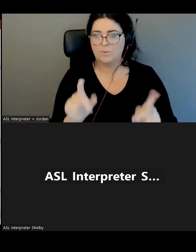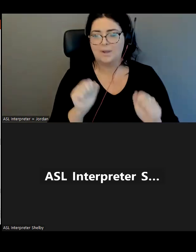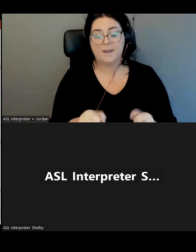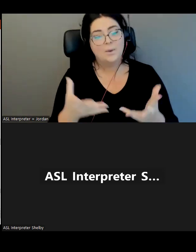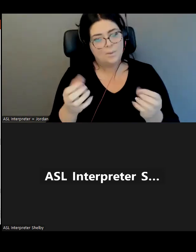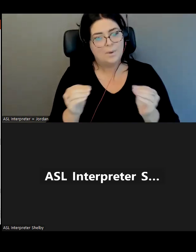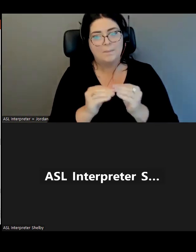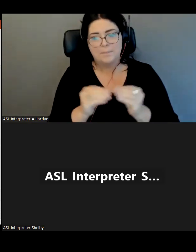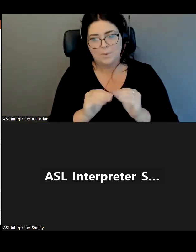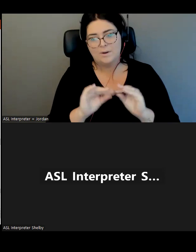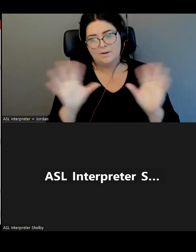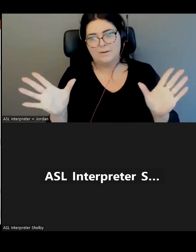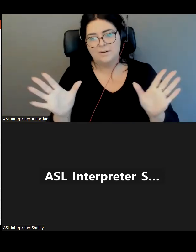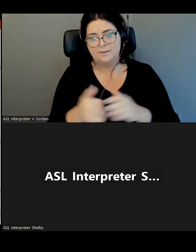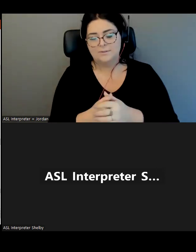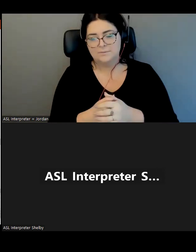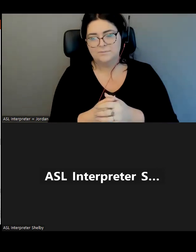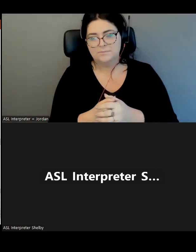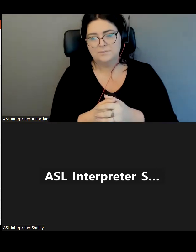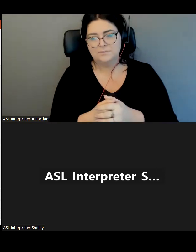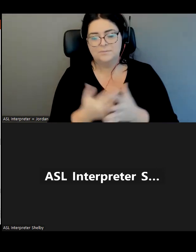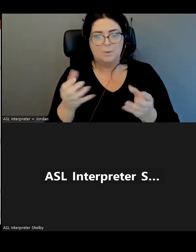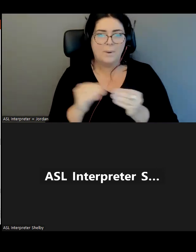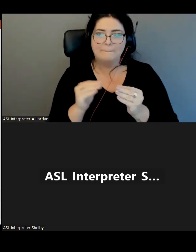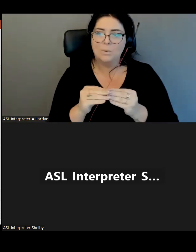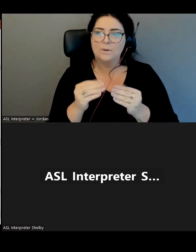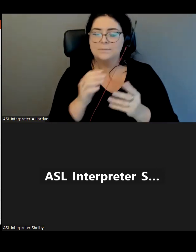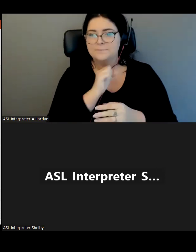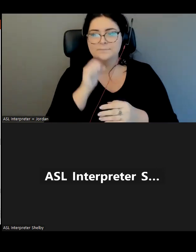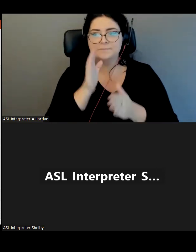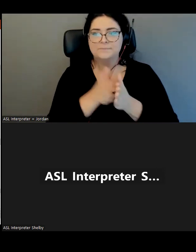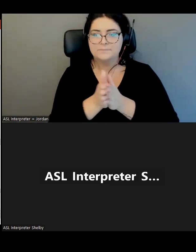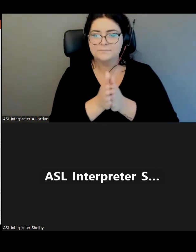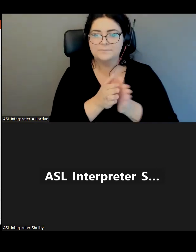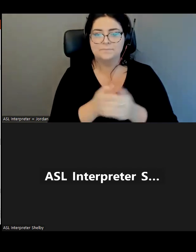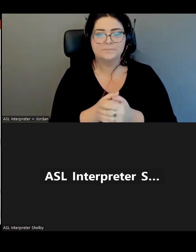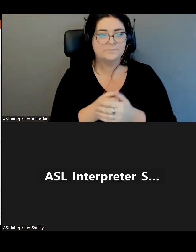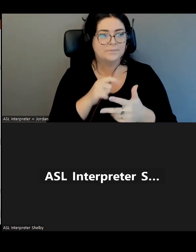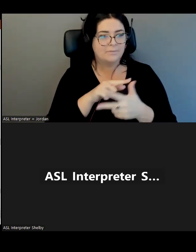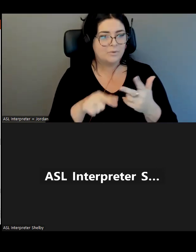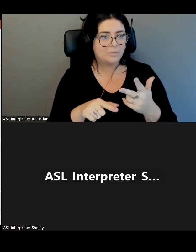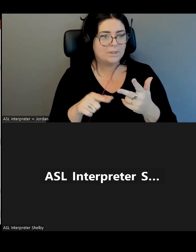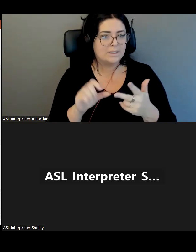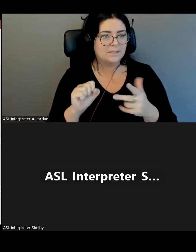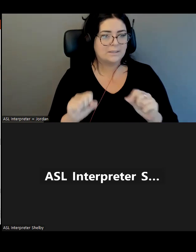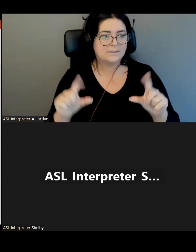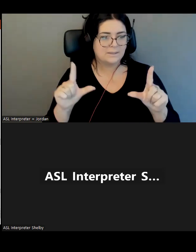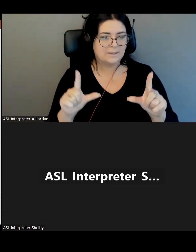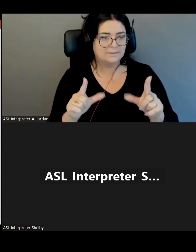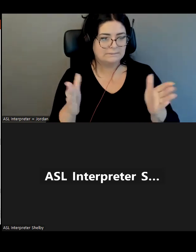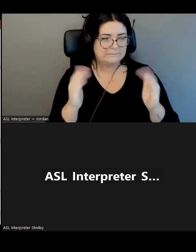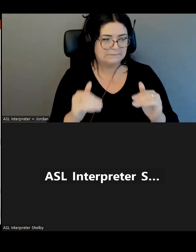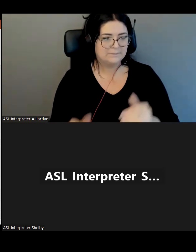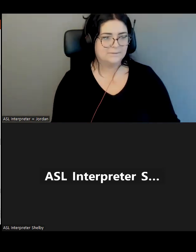more, and we would love to be able to support more seniors initiatives. So Heather, I actually have 3 slides. So you want to click to the next one. I won't take much longer